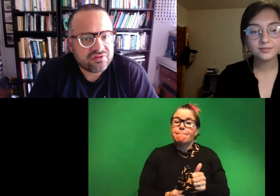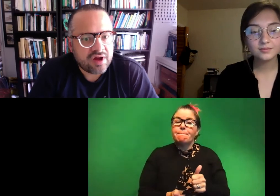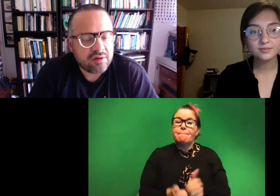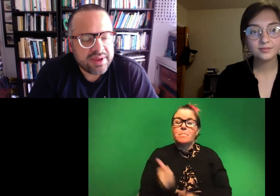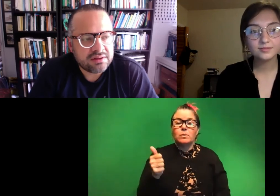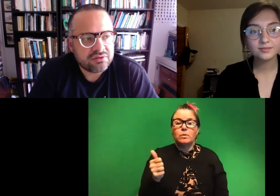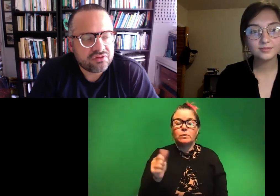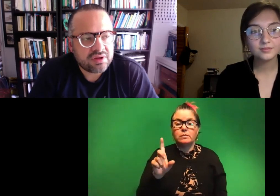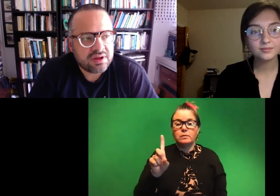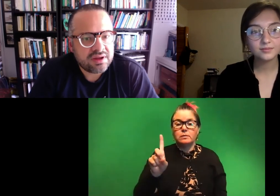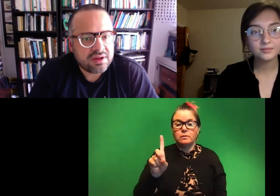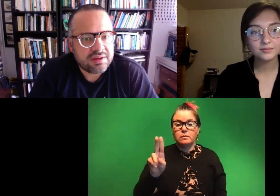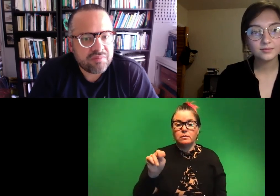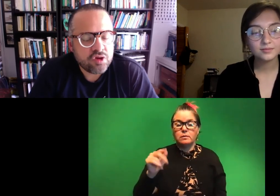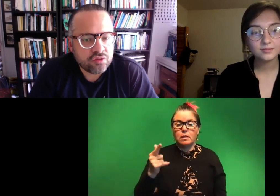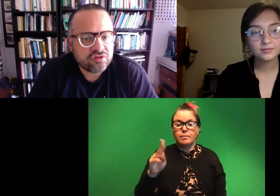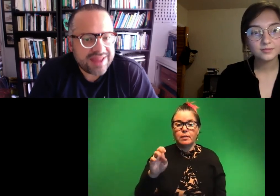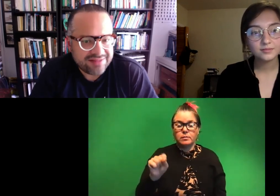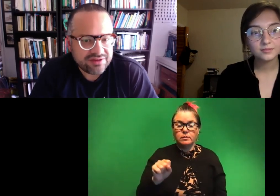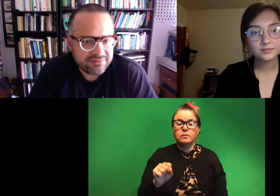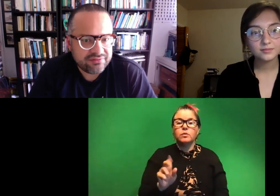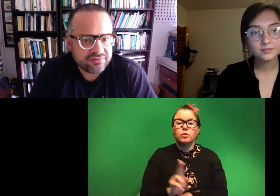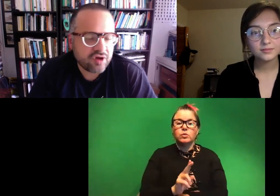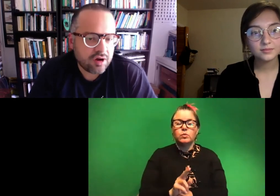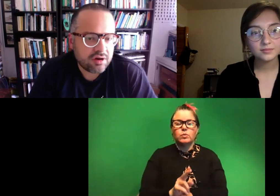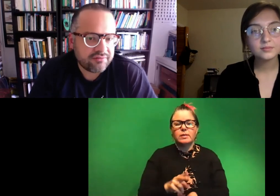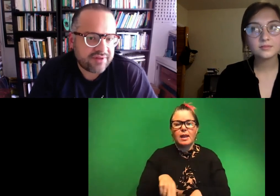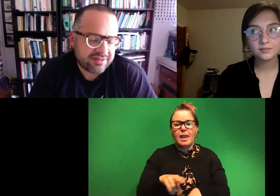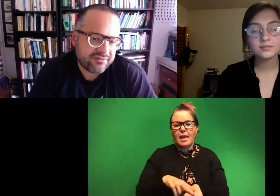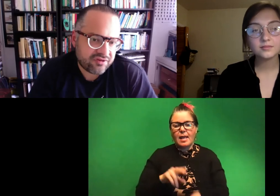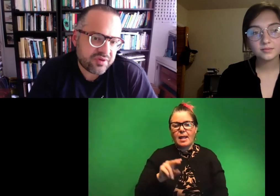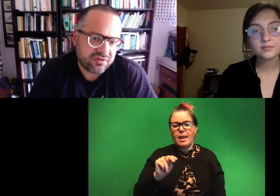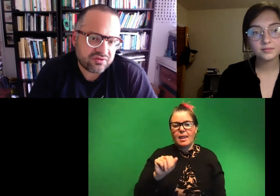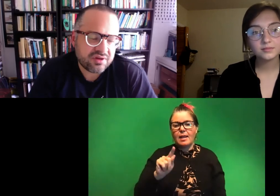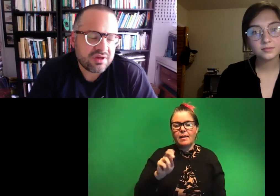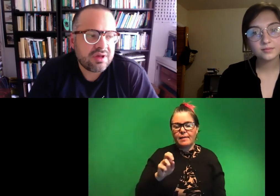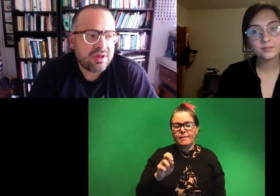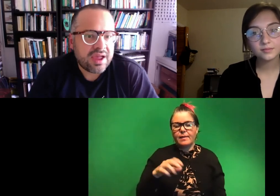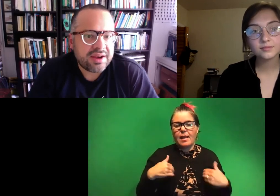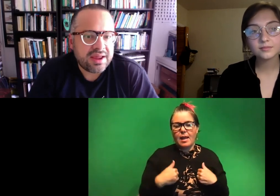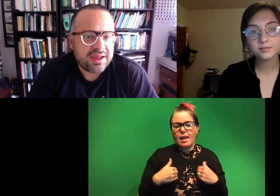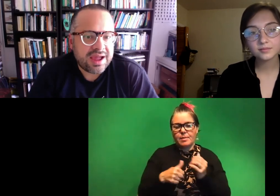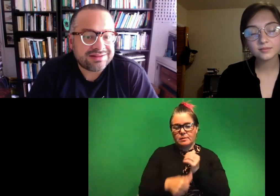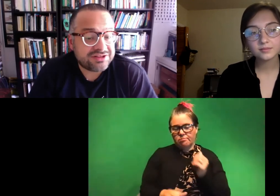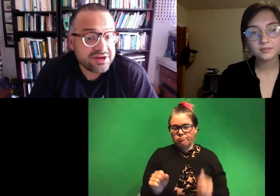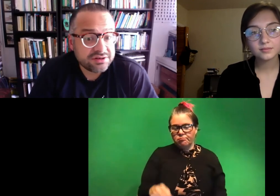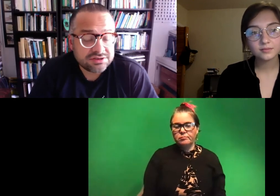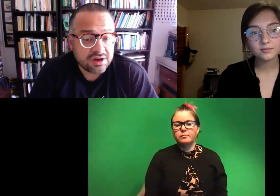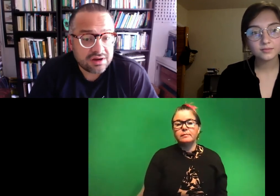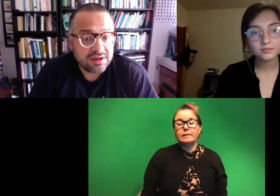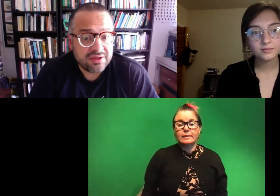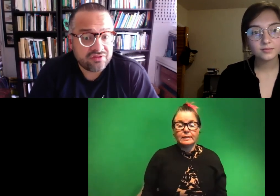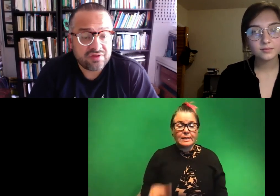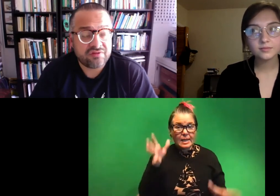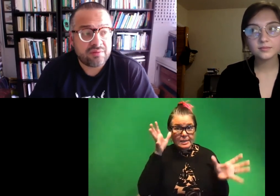these dung beetles use native dung of native species, and the deer